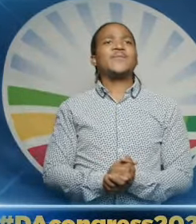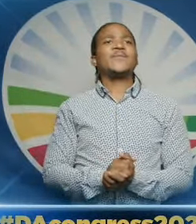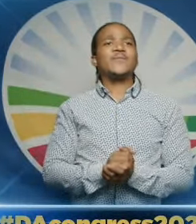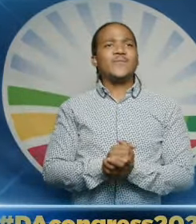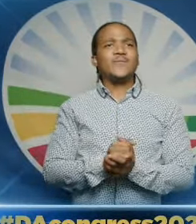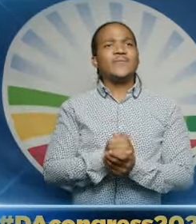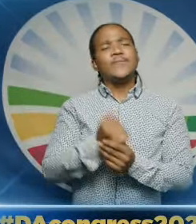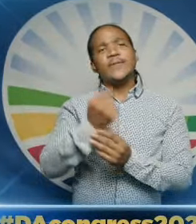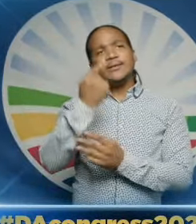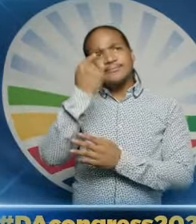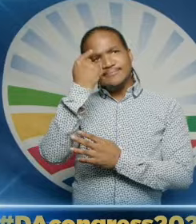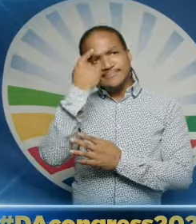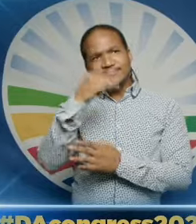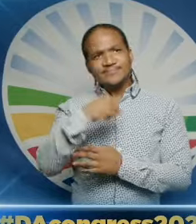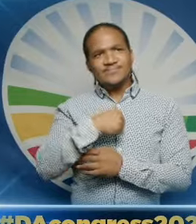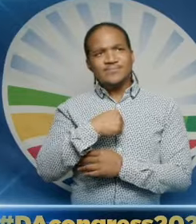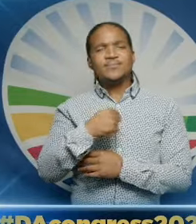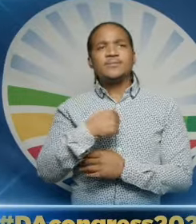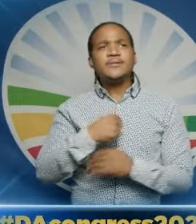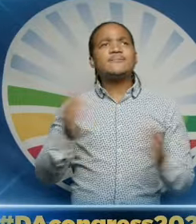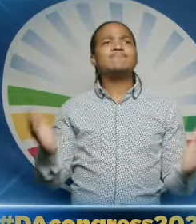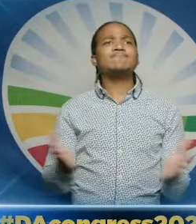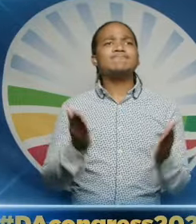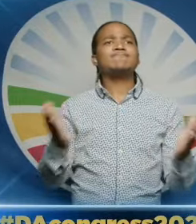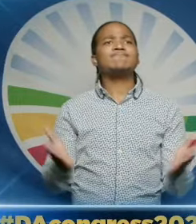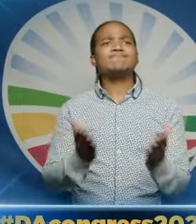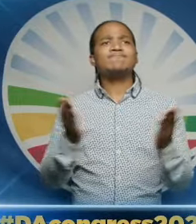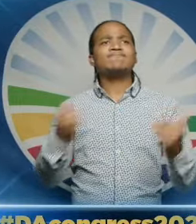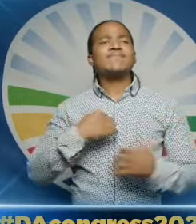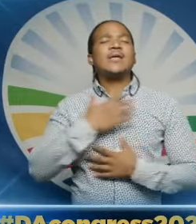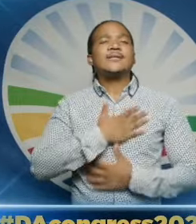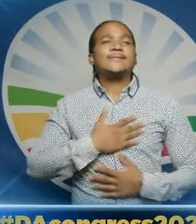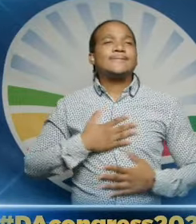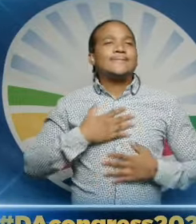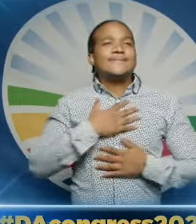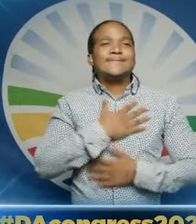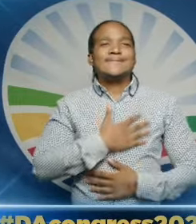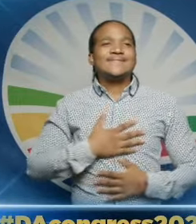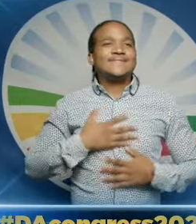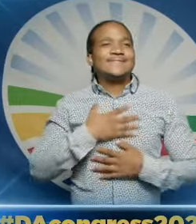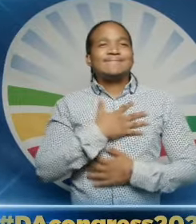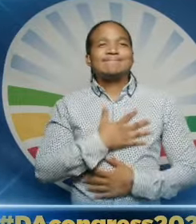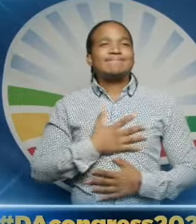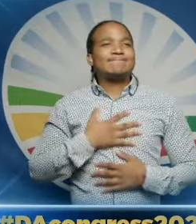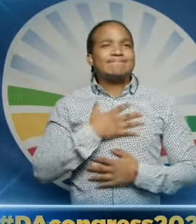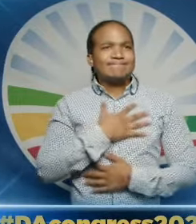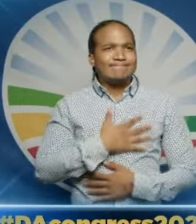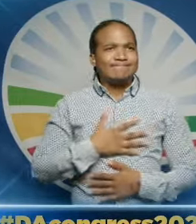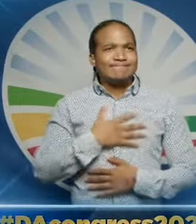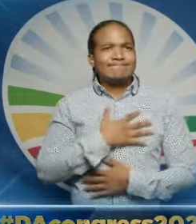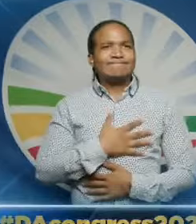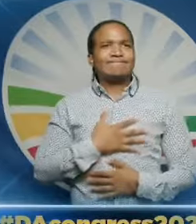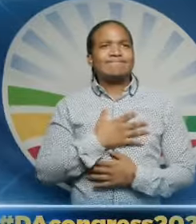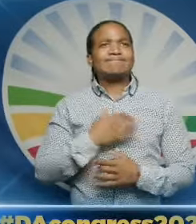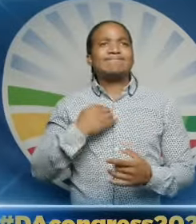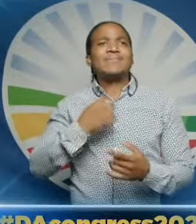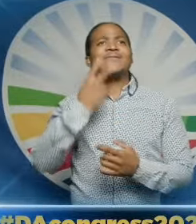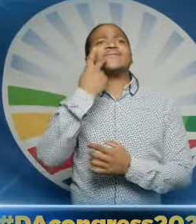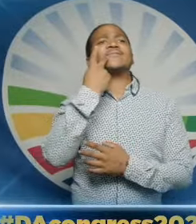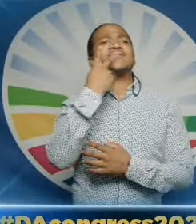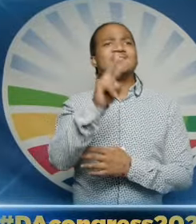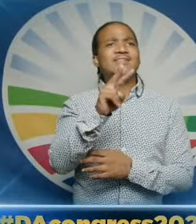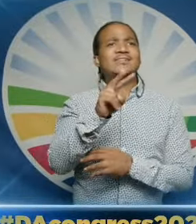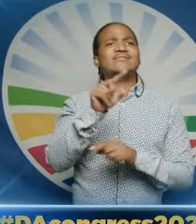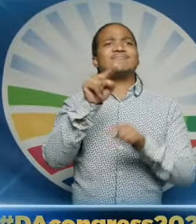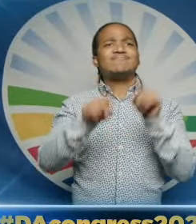me, ndiyakhuthazwa ngumbutho wami, ndiziva ndizidla ngumbutho wami. I mean, seeing the kind